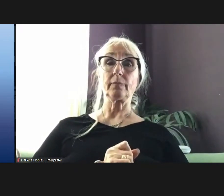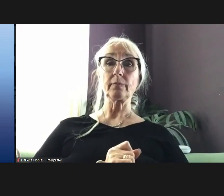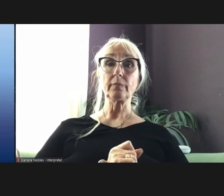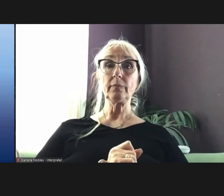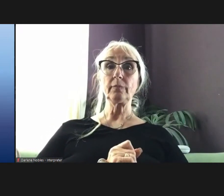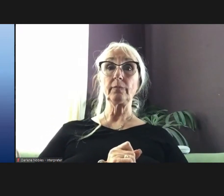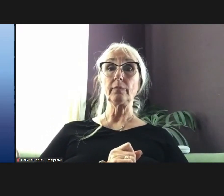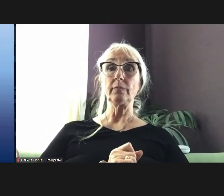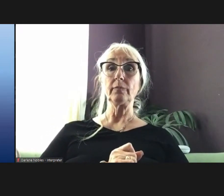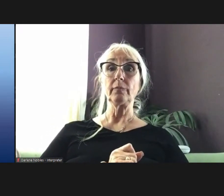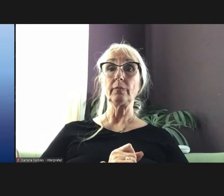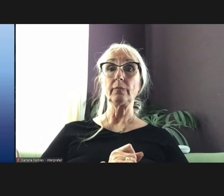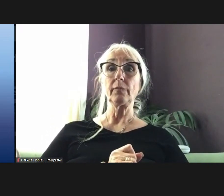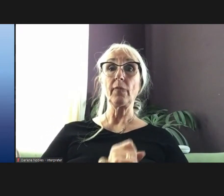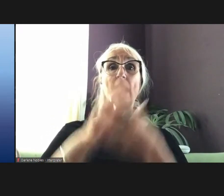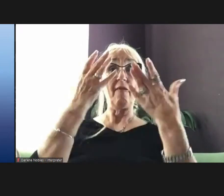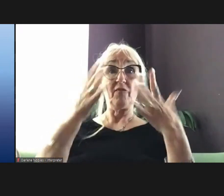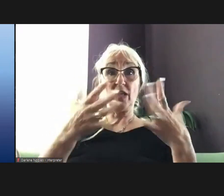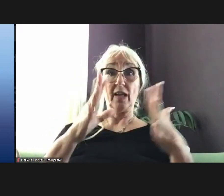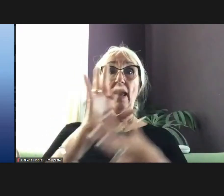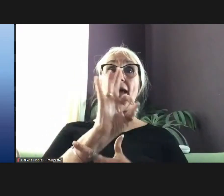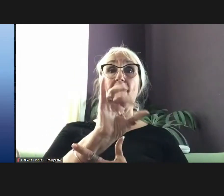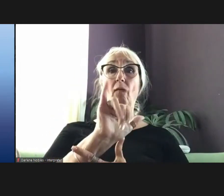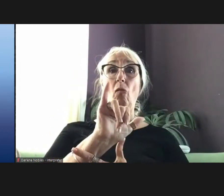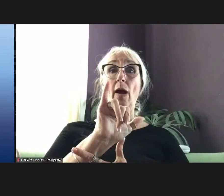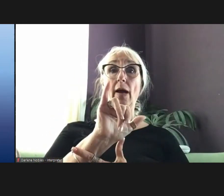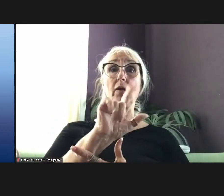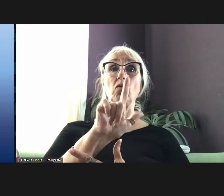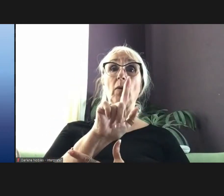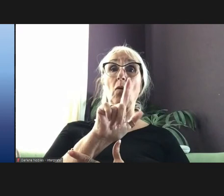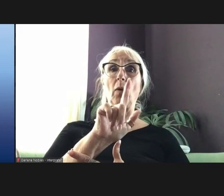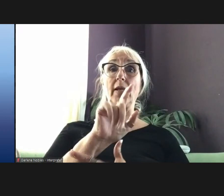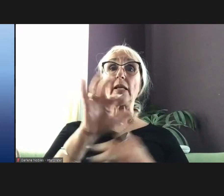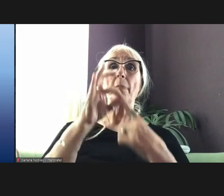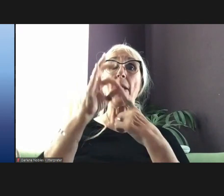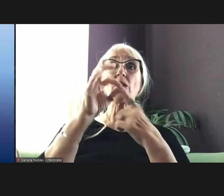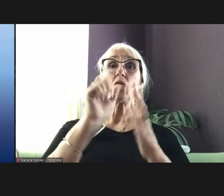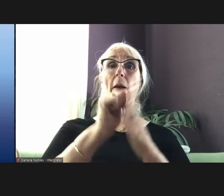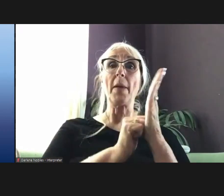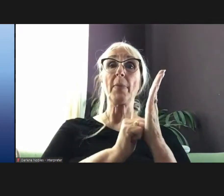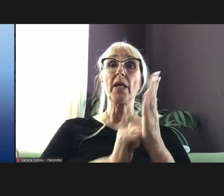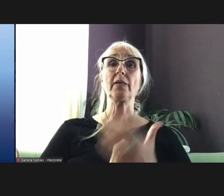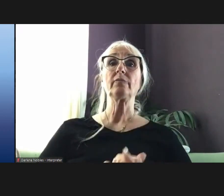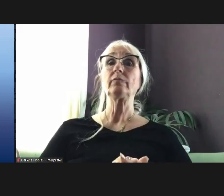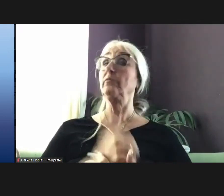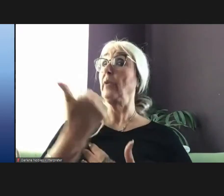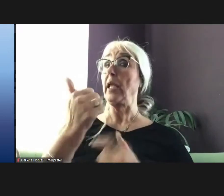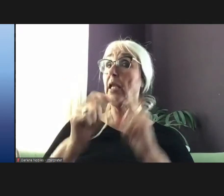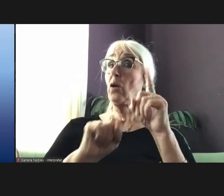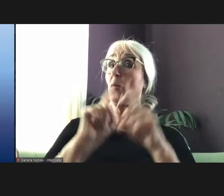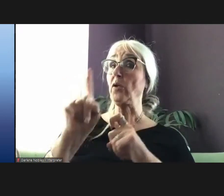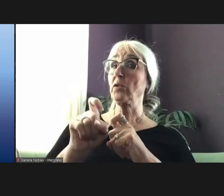So those conclude the FY21 budget amendments. Okay, any questions anyone have?